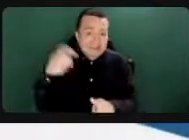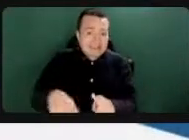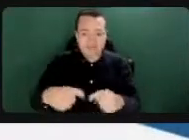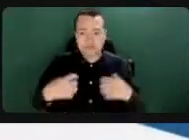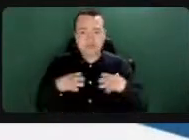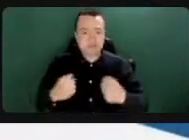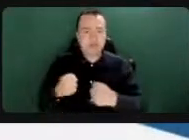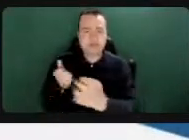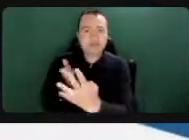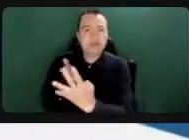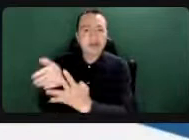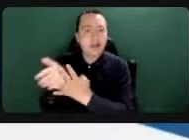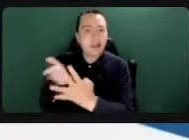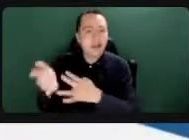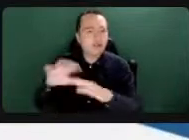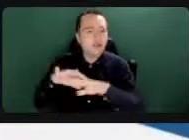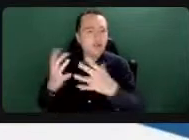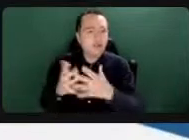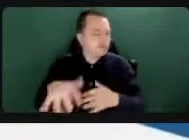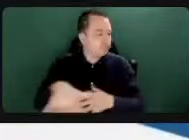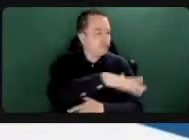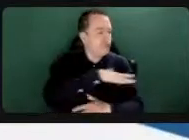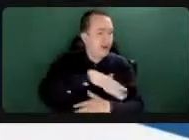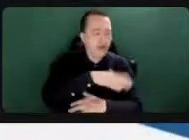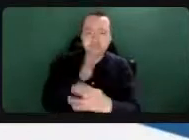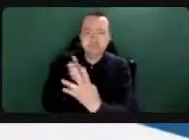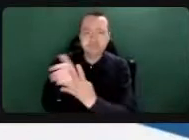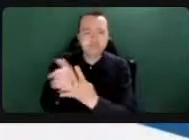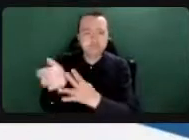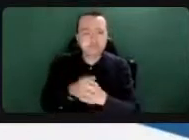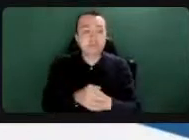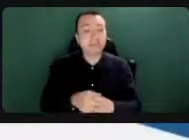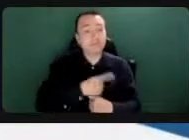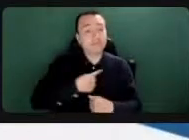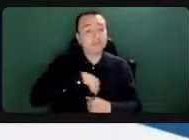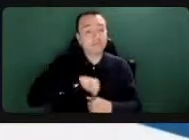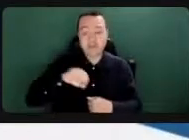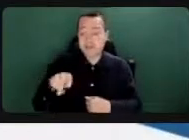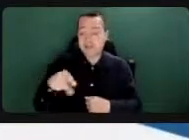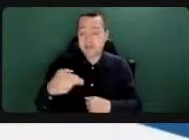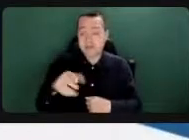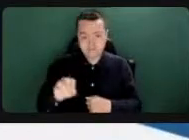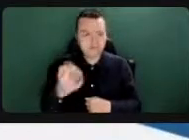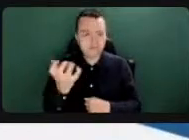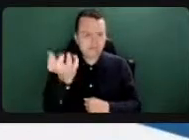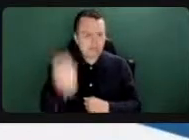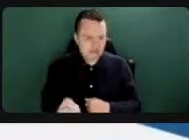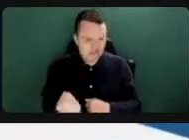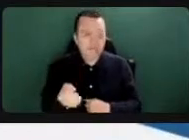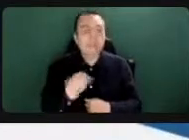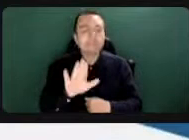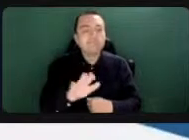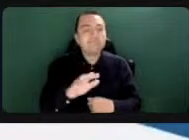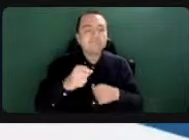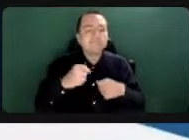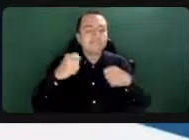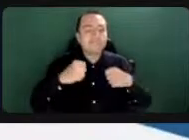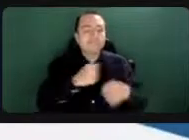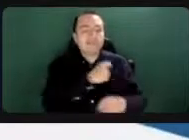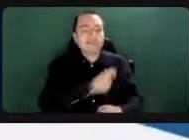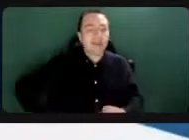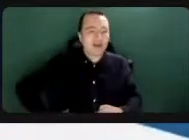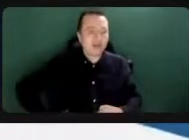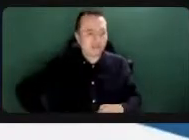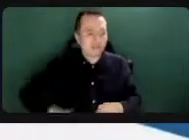member states, have adopted a policy to promote the development of resilient health systems that will allow us